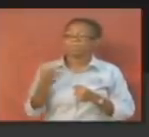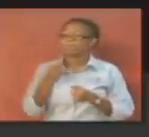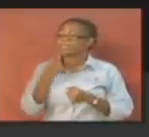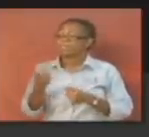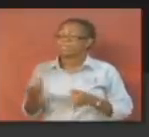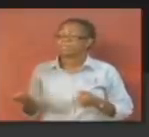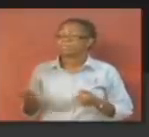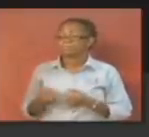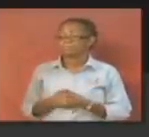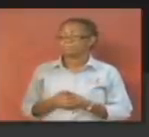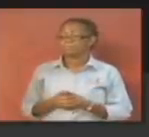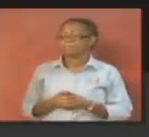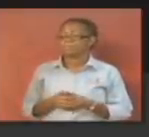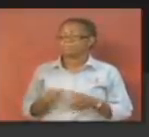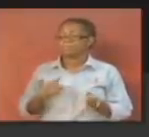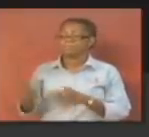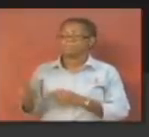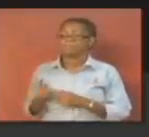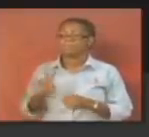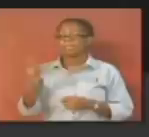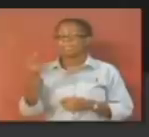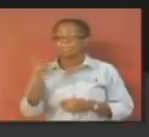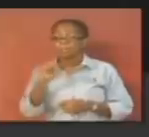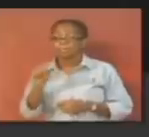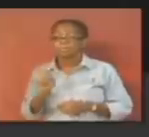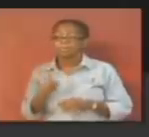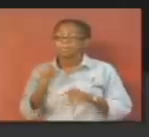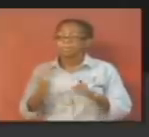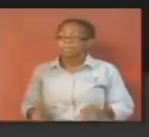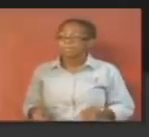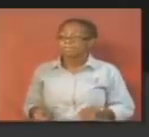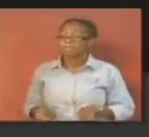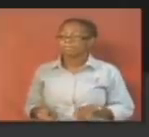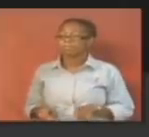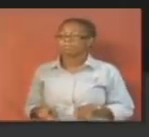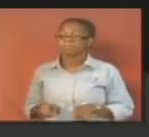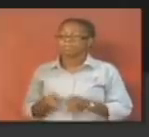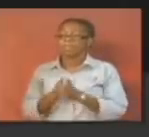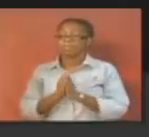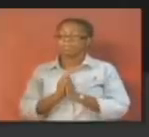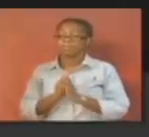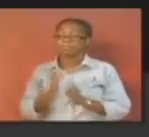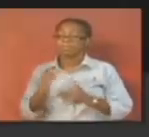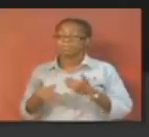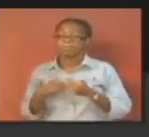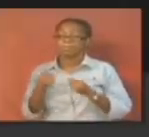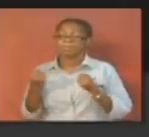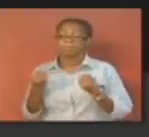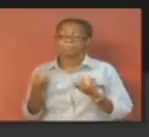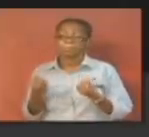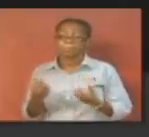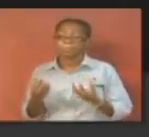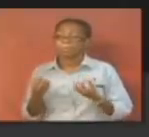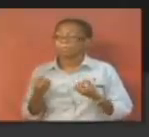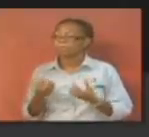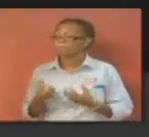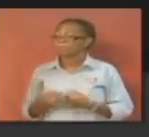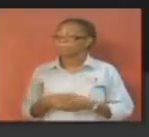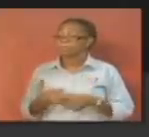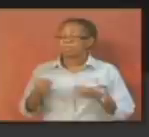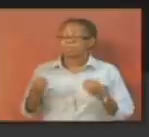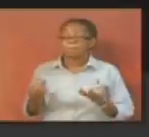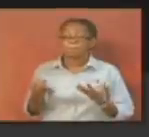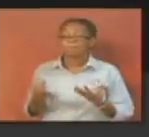an update on the number of migrants reported infected with COVID-19, have died from the virus, and are warded